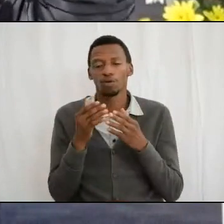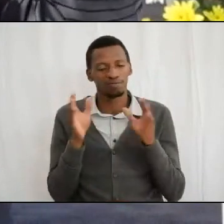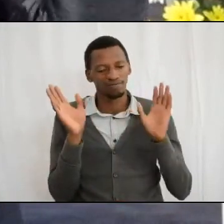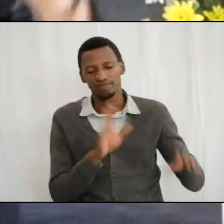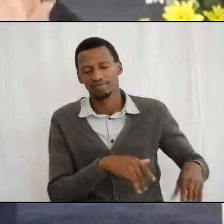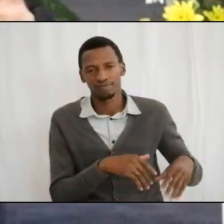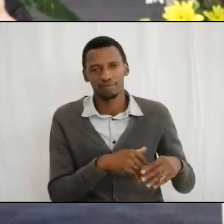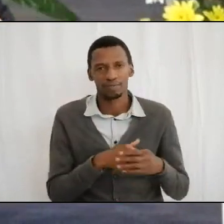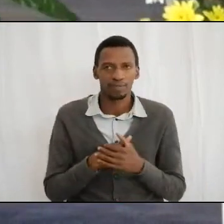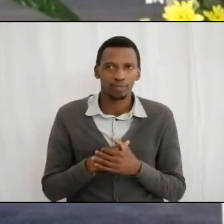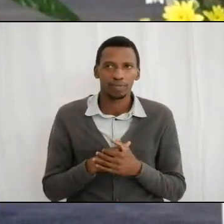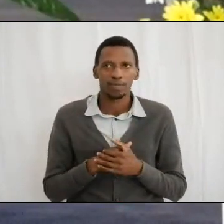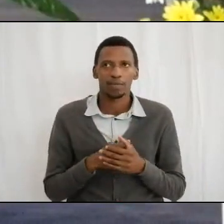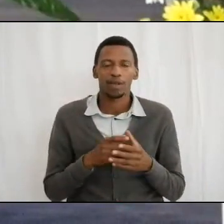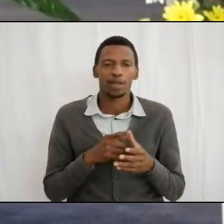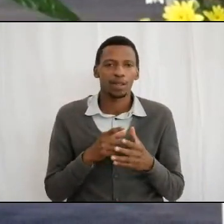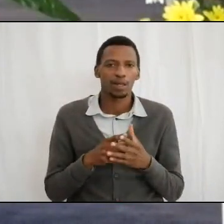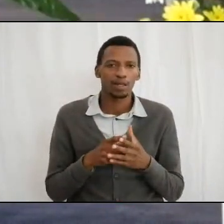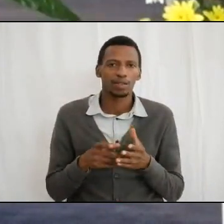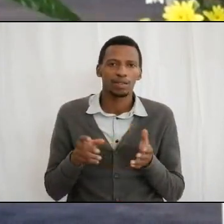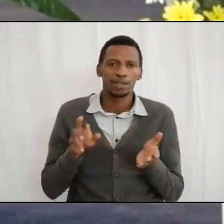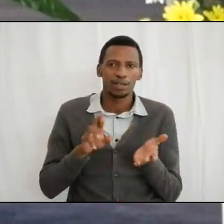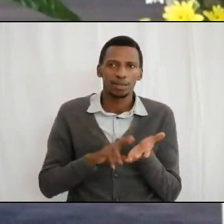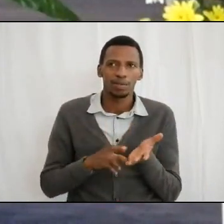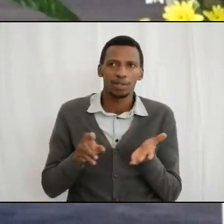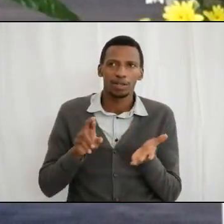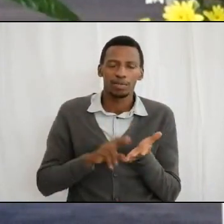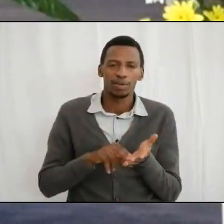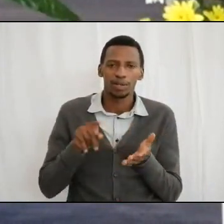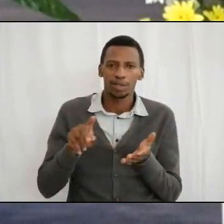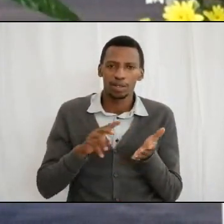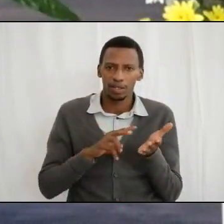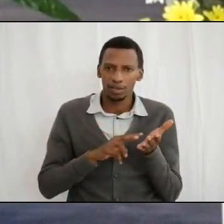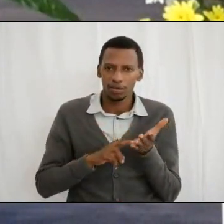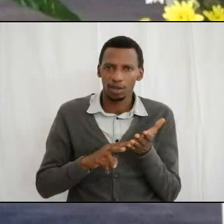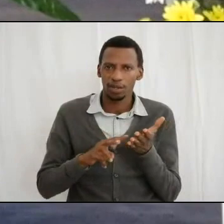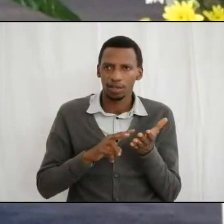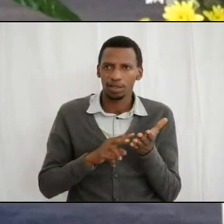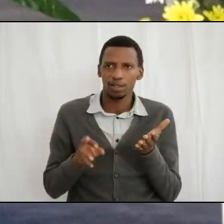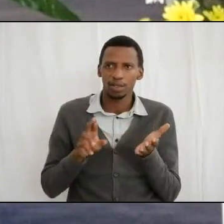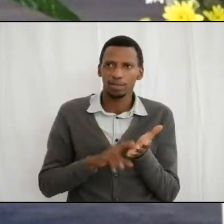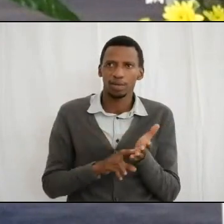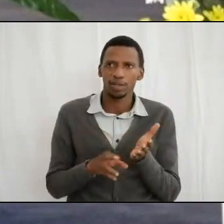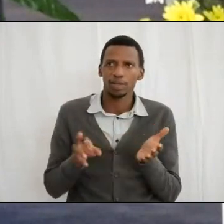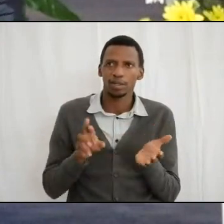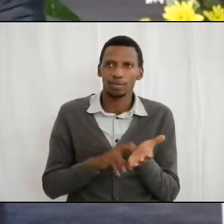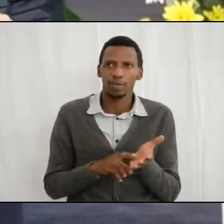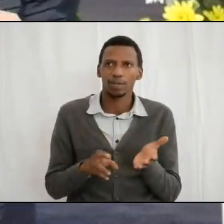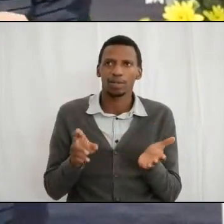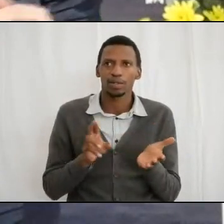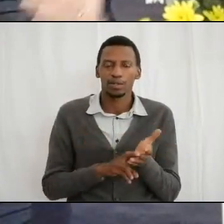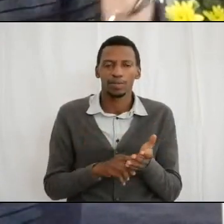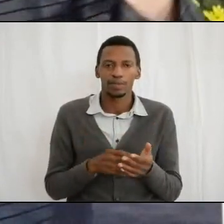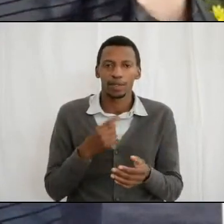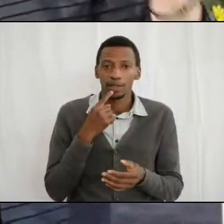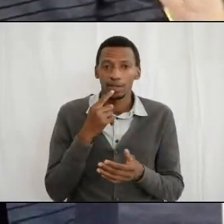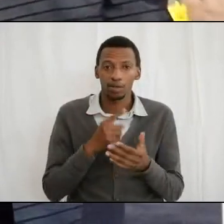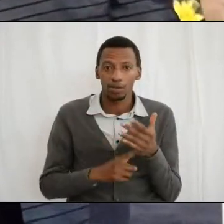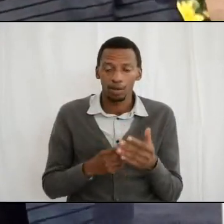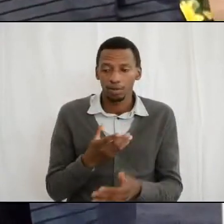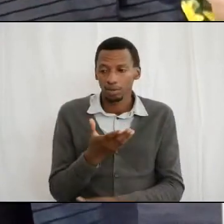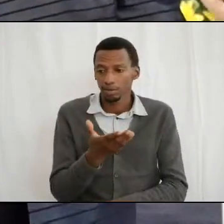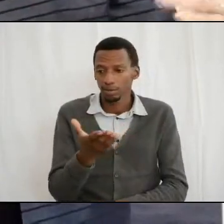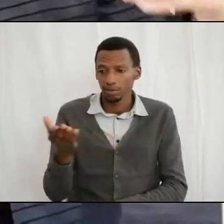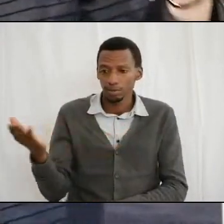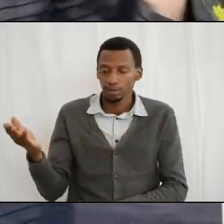there. And I kept repeating this verse over and over. They that wait upon